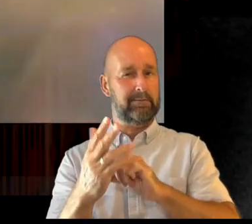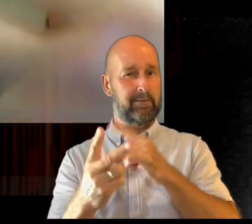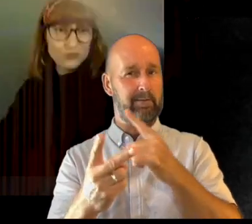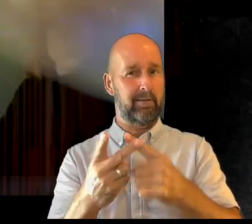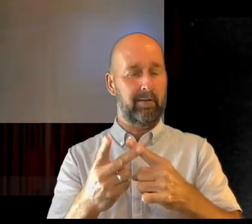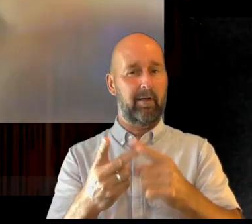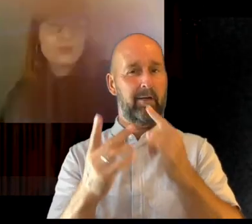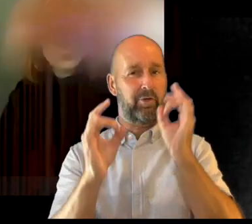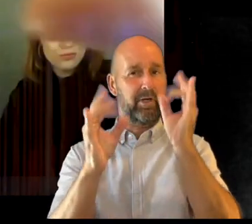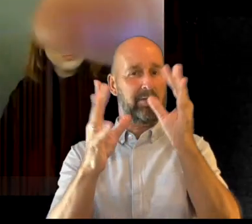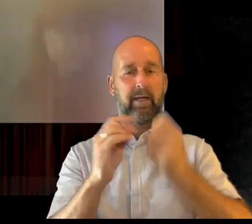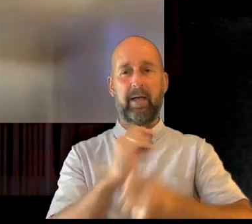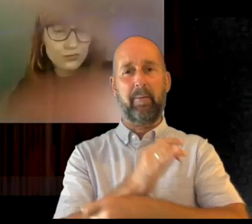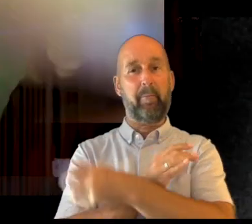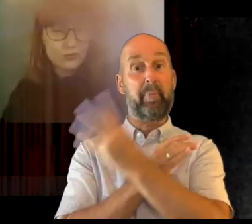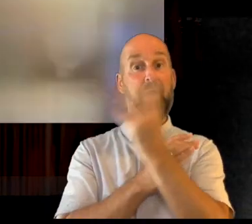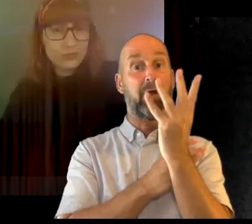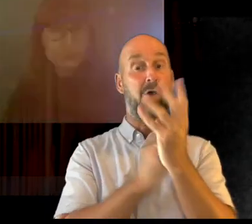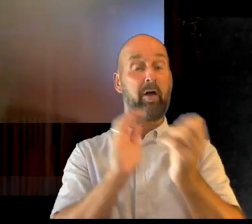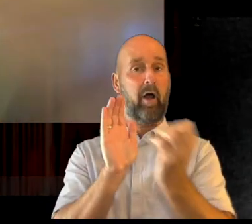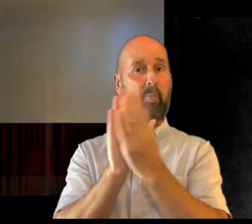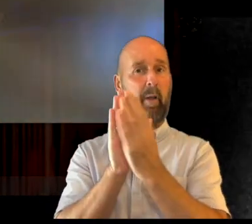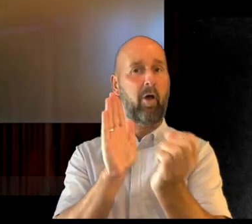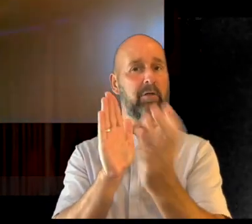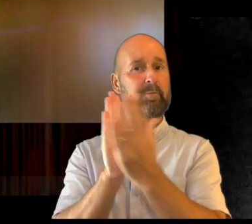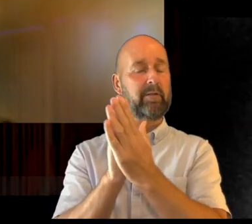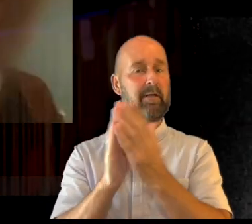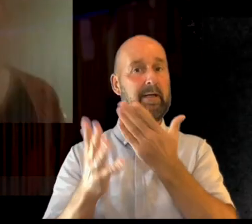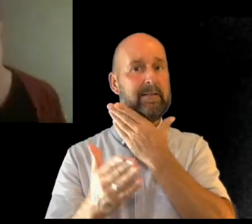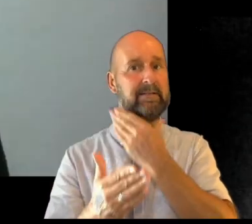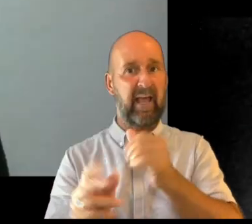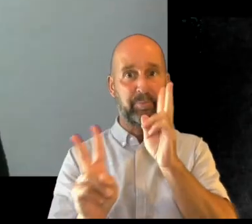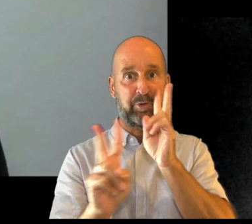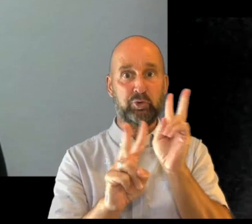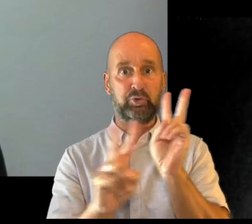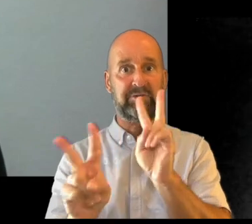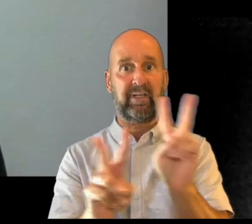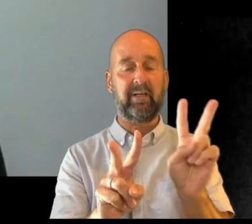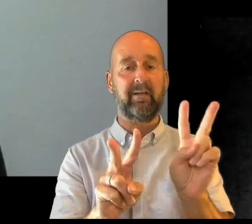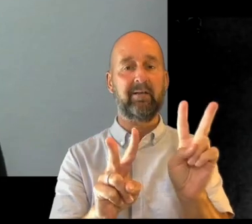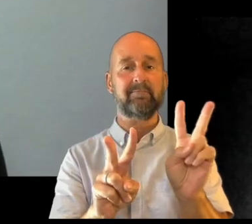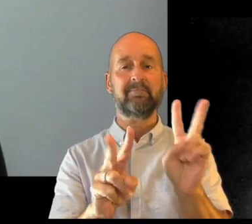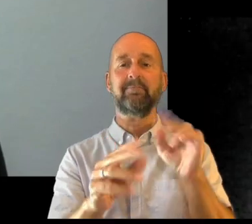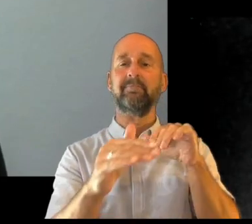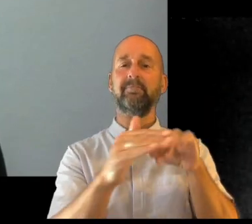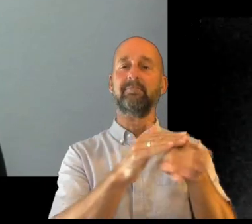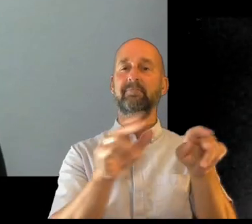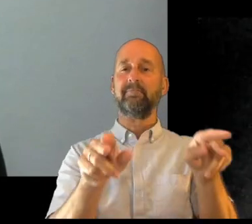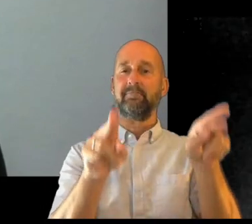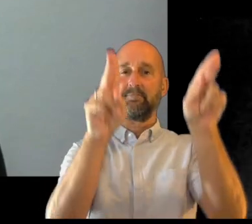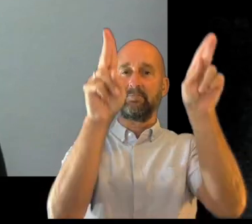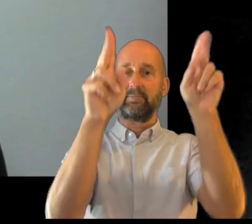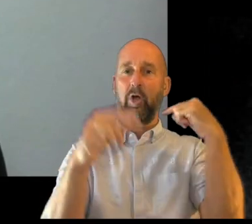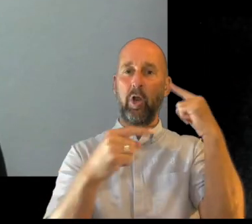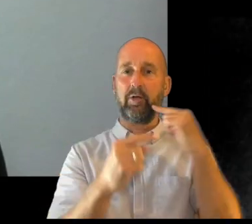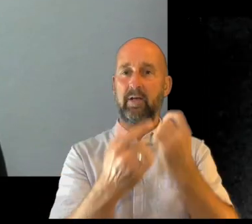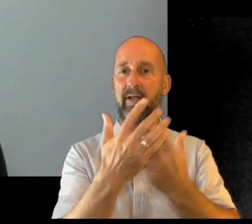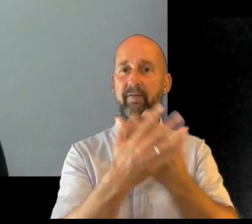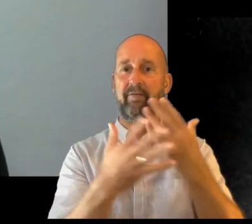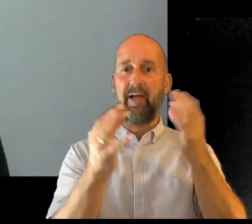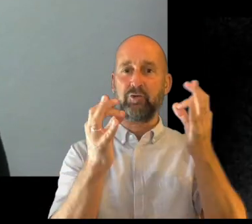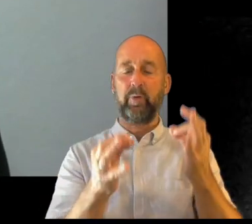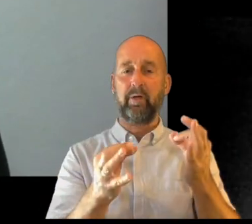editors, peacock bloggers, all desperate to see. Internal, London Fashion Week. Crew